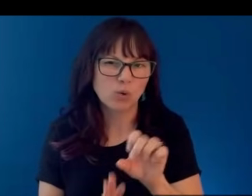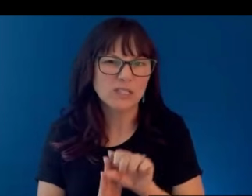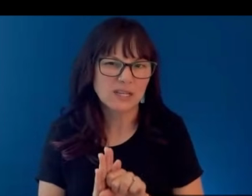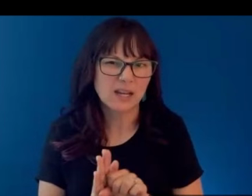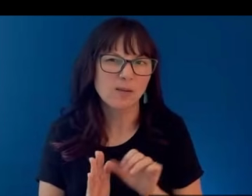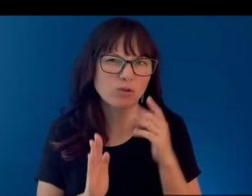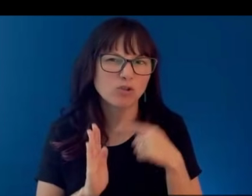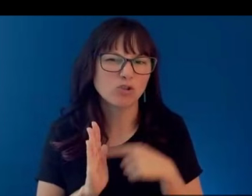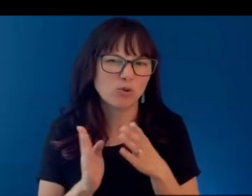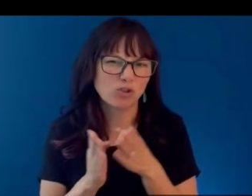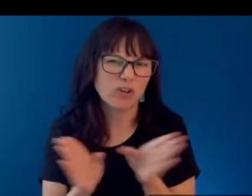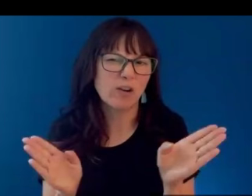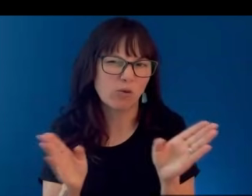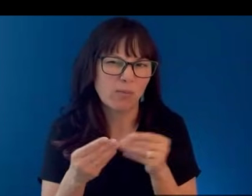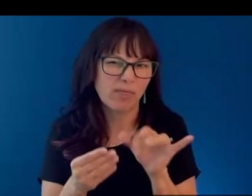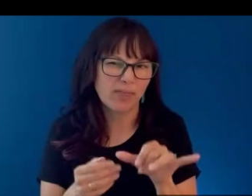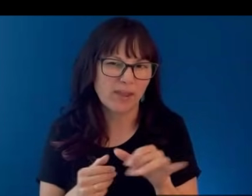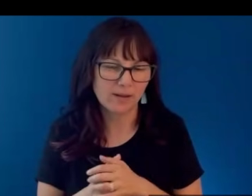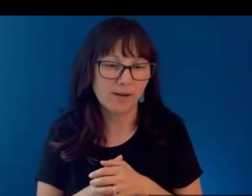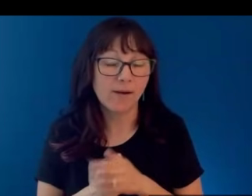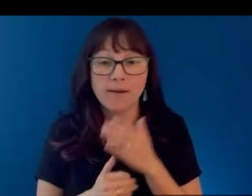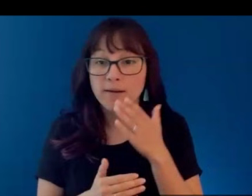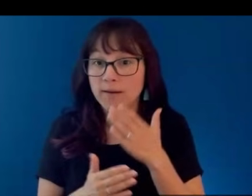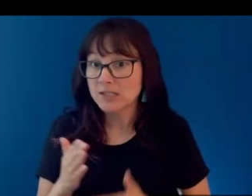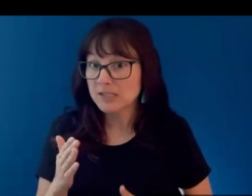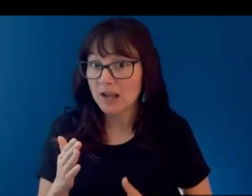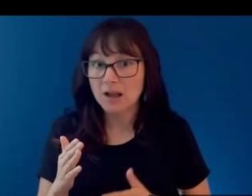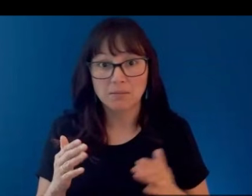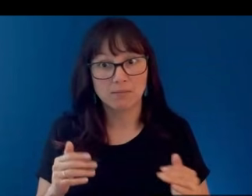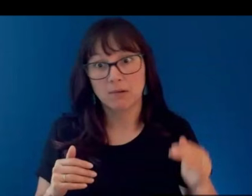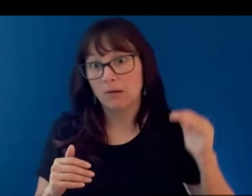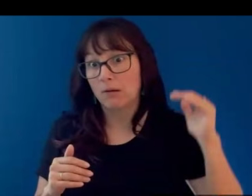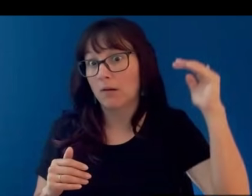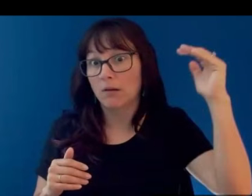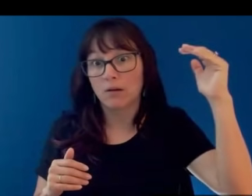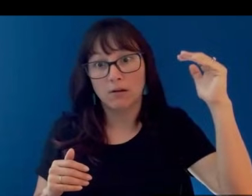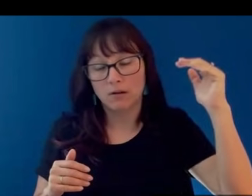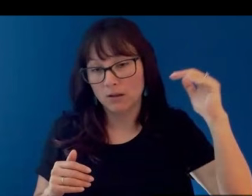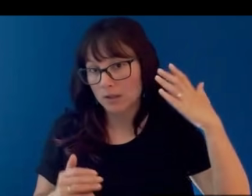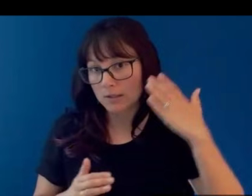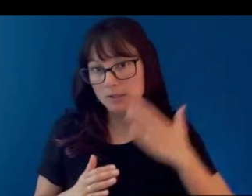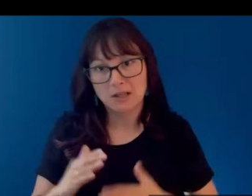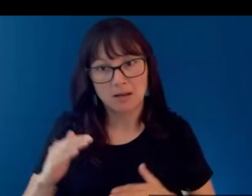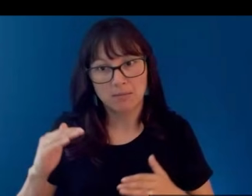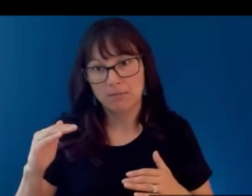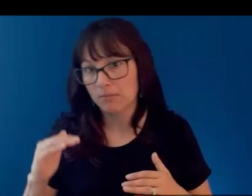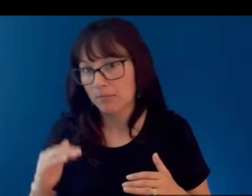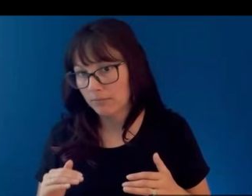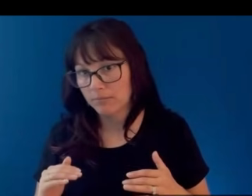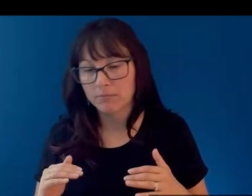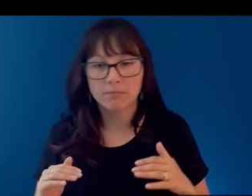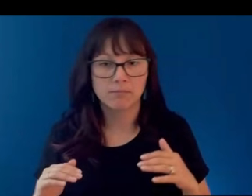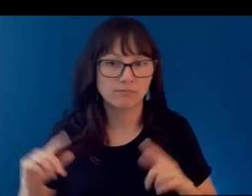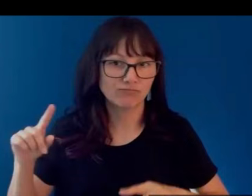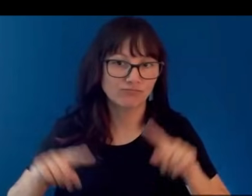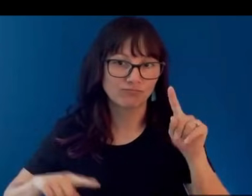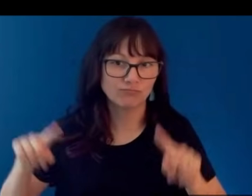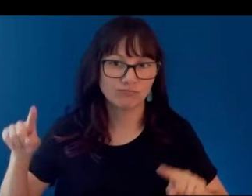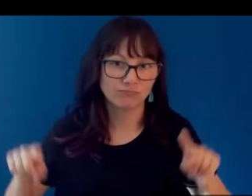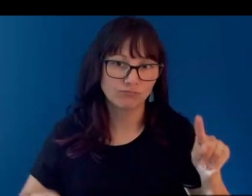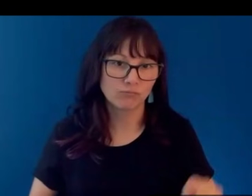general information about that. Some of them are way up there in outer space. Some of them are a little close to the